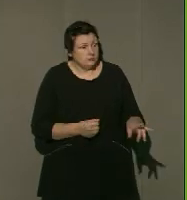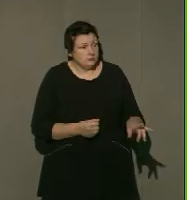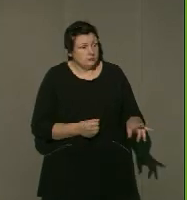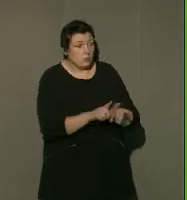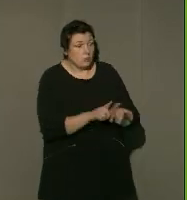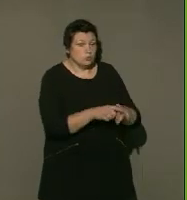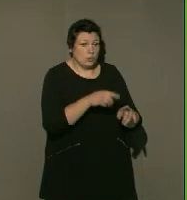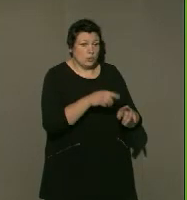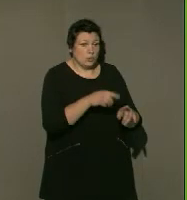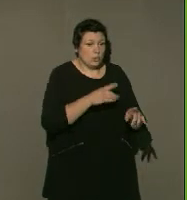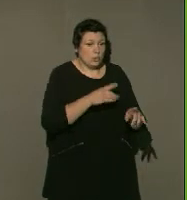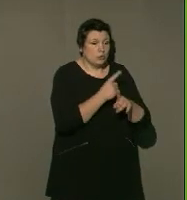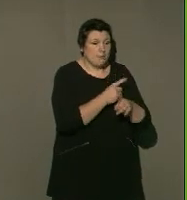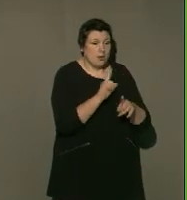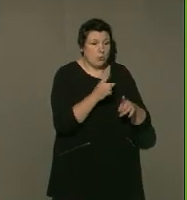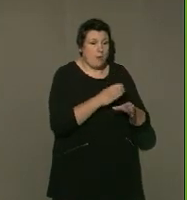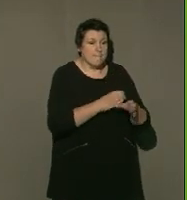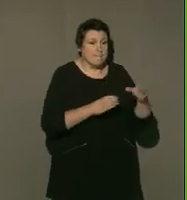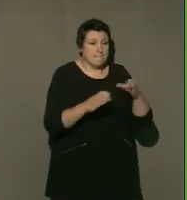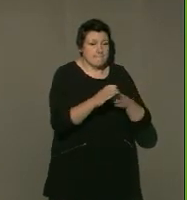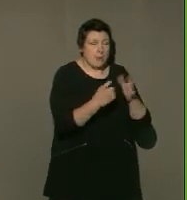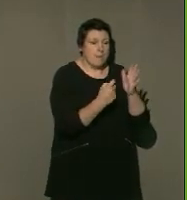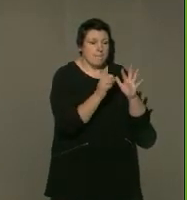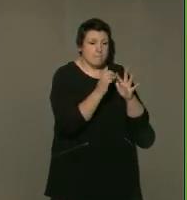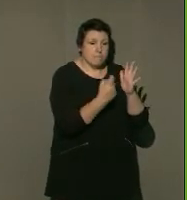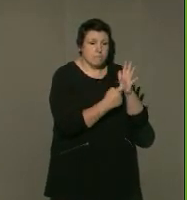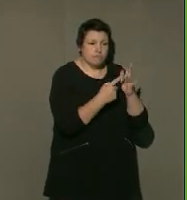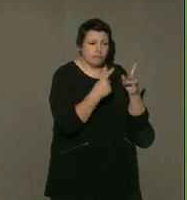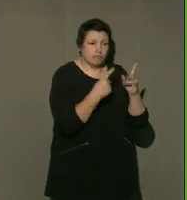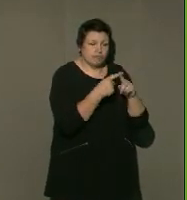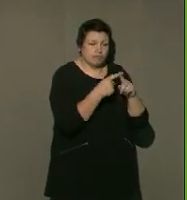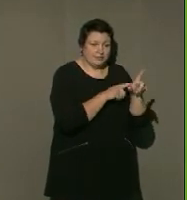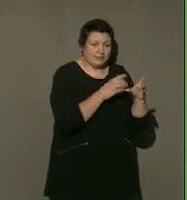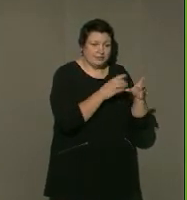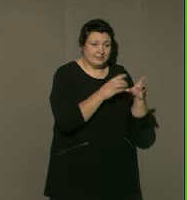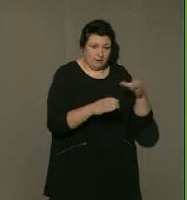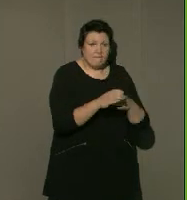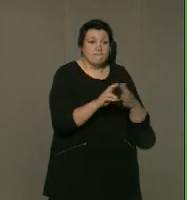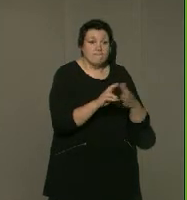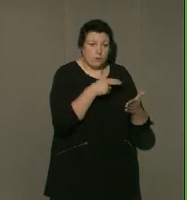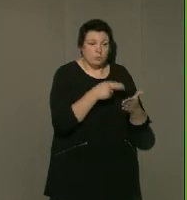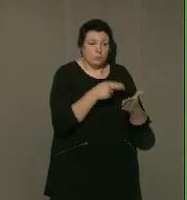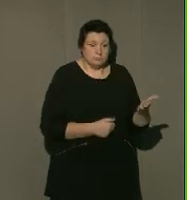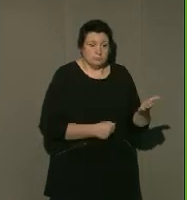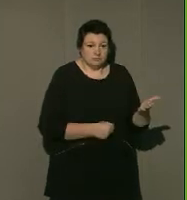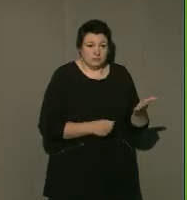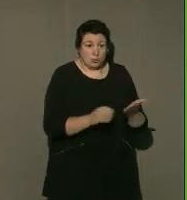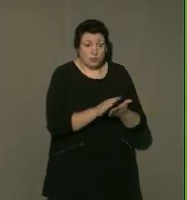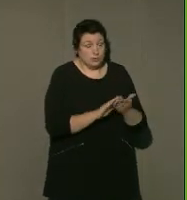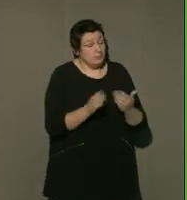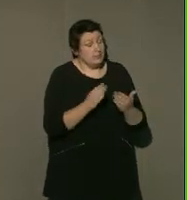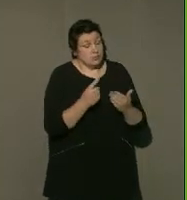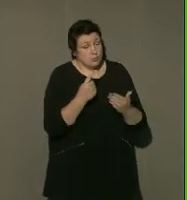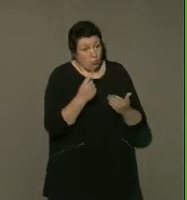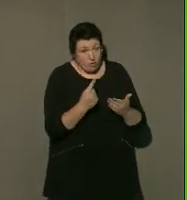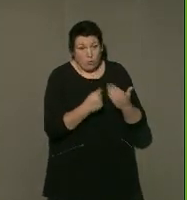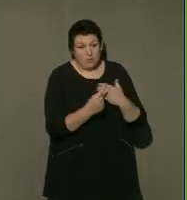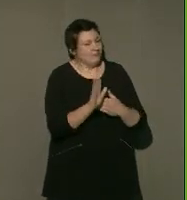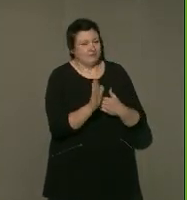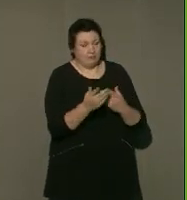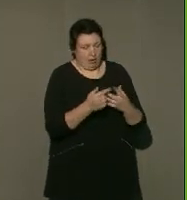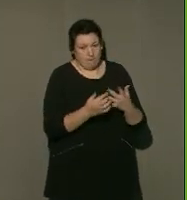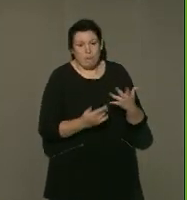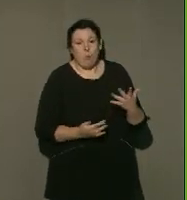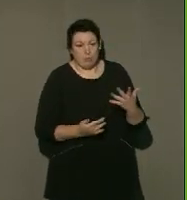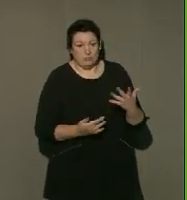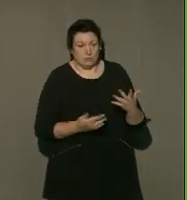role of proxy votes in this? Yes, a number of you have collected proxy votes, which means you have more than one of these strips. You